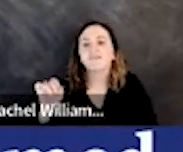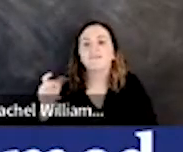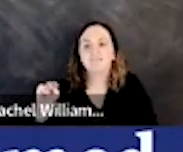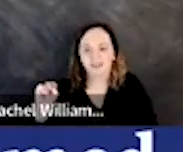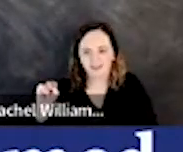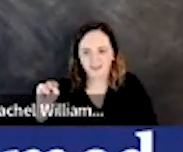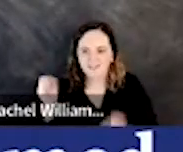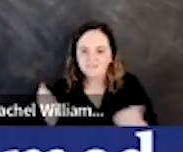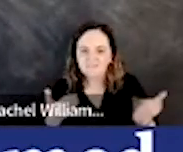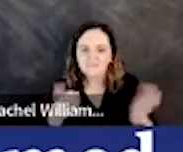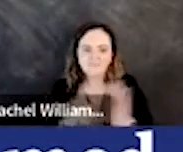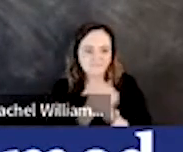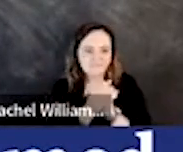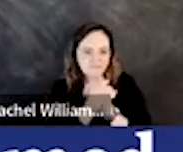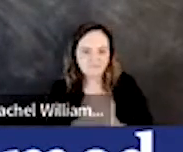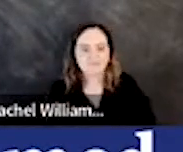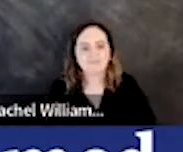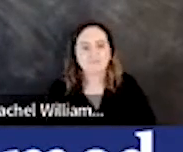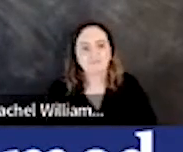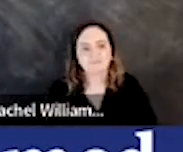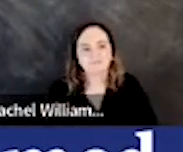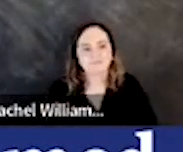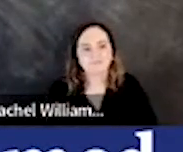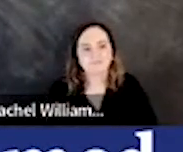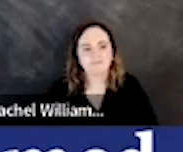Isan Muhammad. Congratulations, Isan.